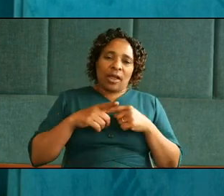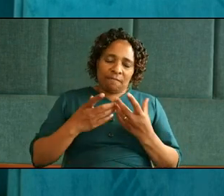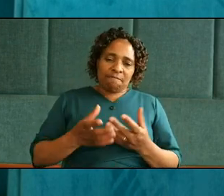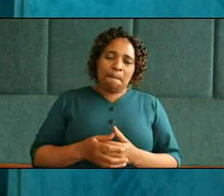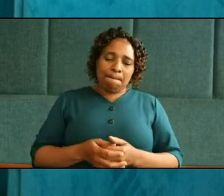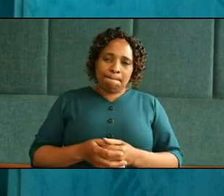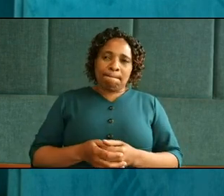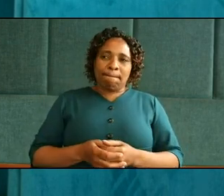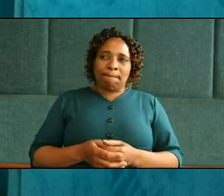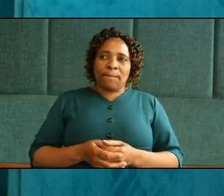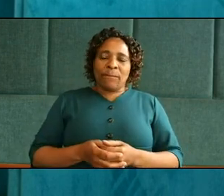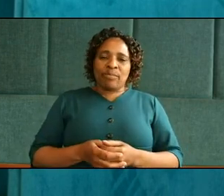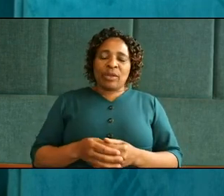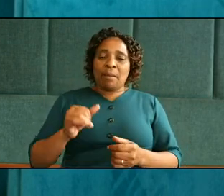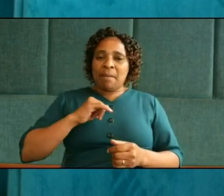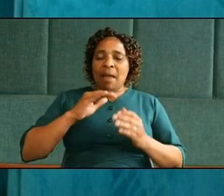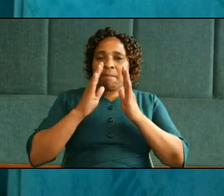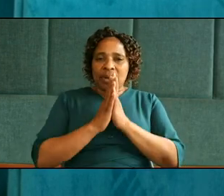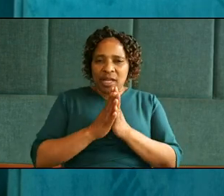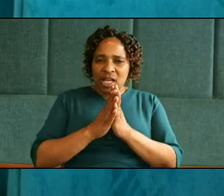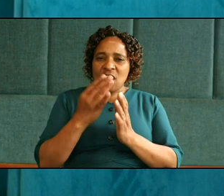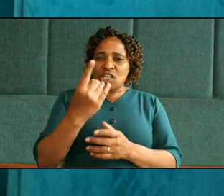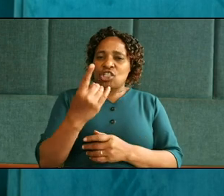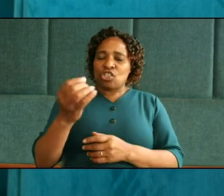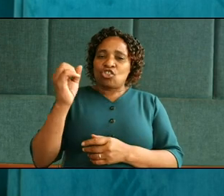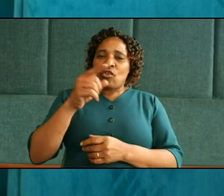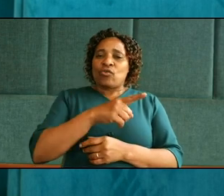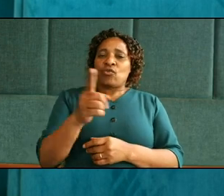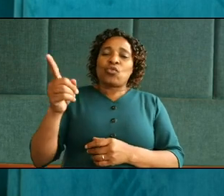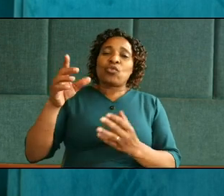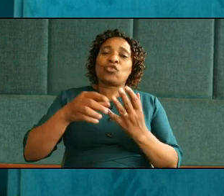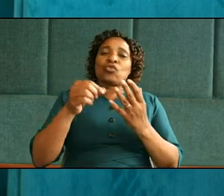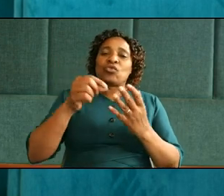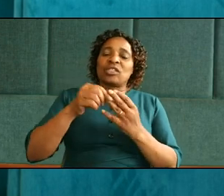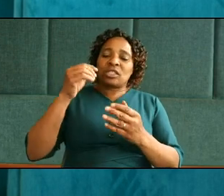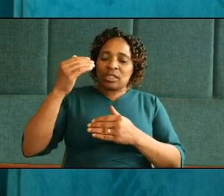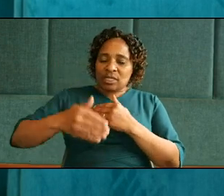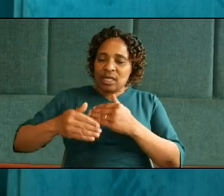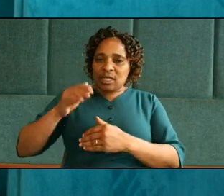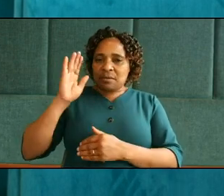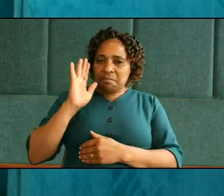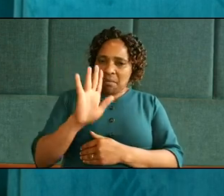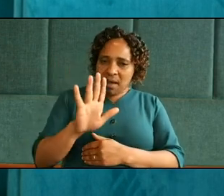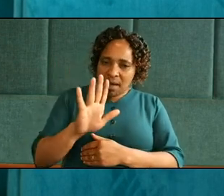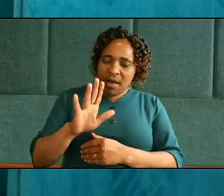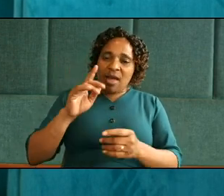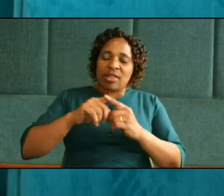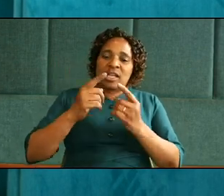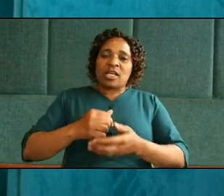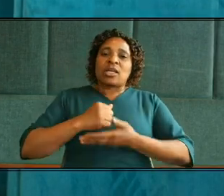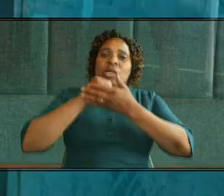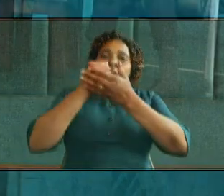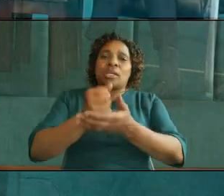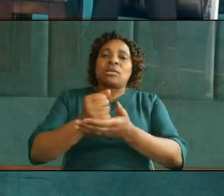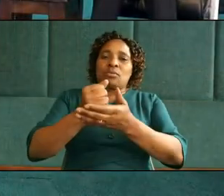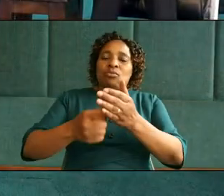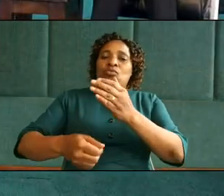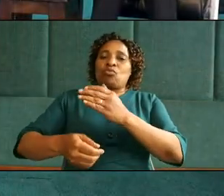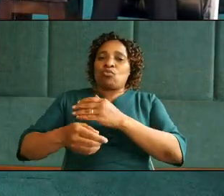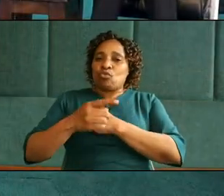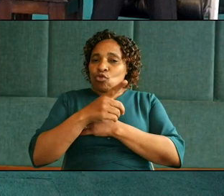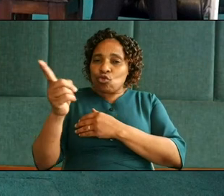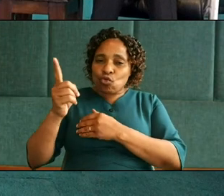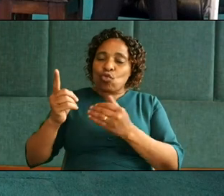And my prayer is that each one of you would choose his side and he will help you through